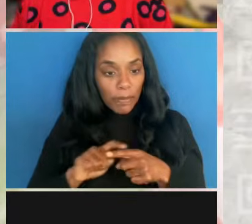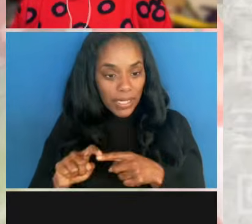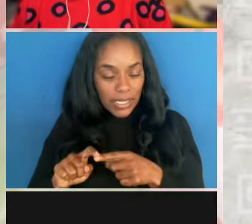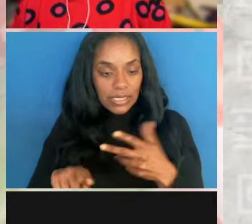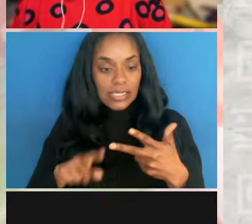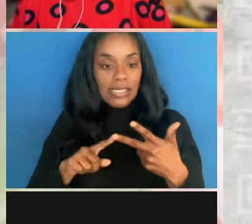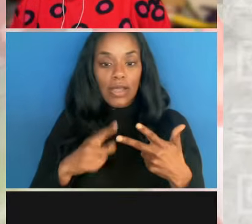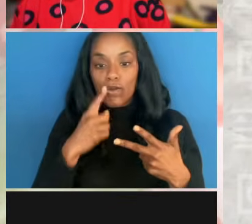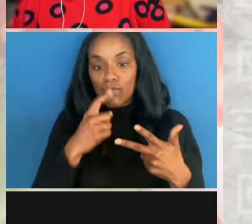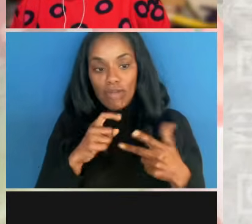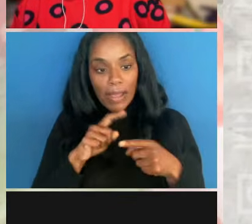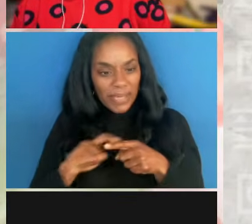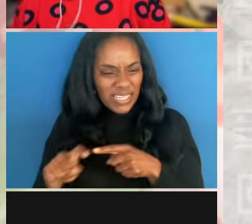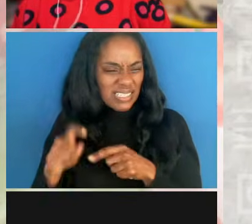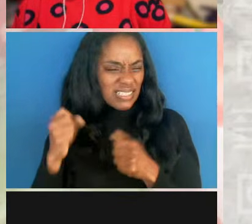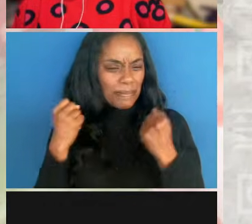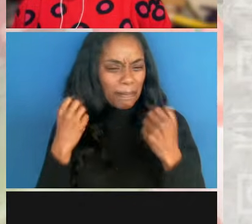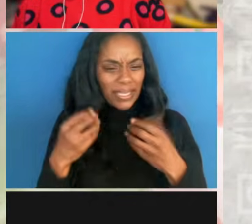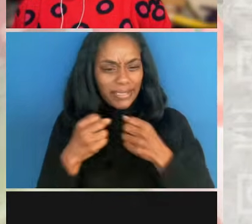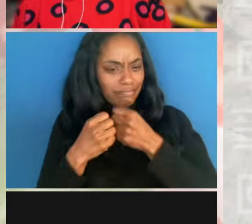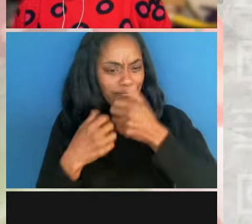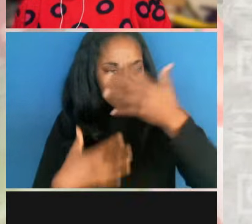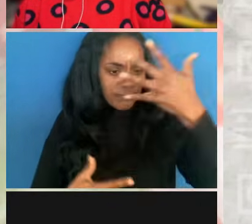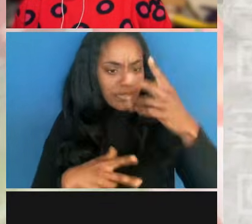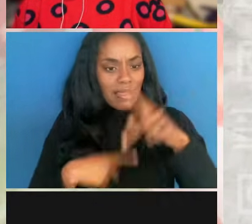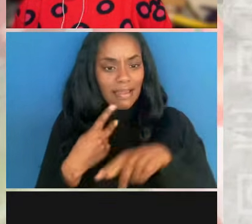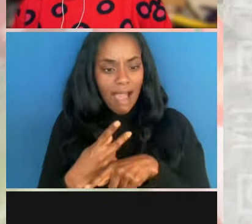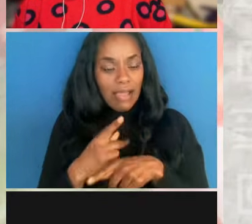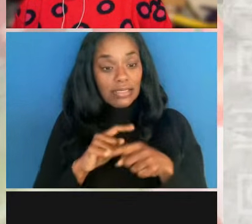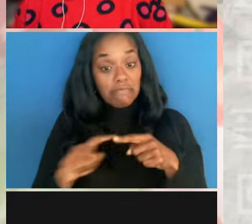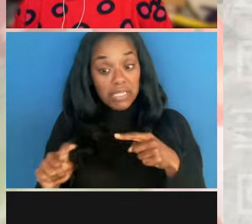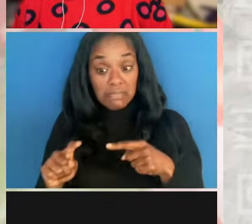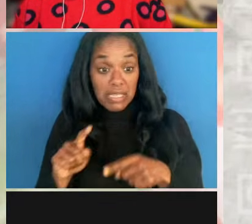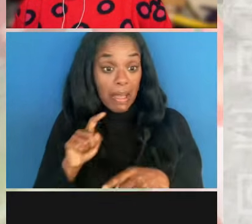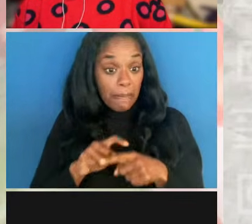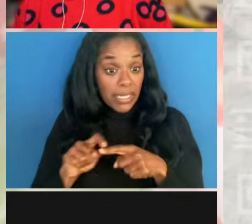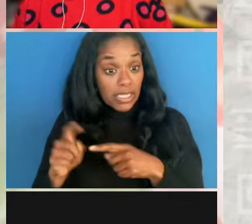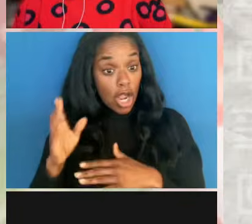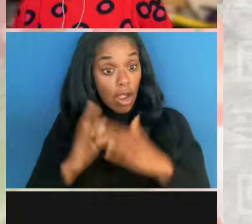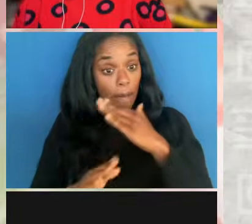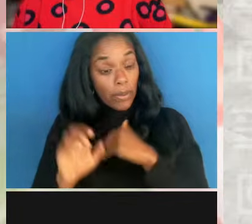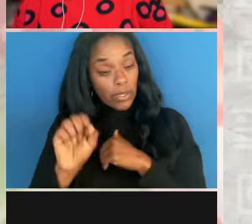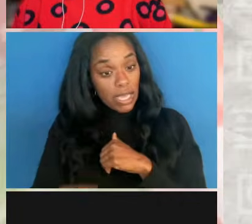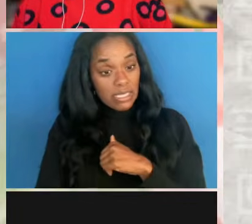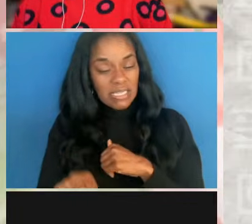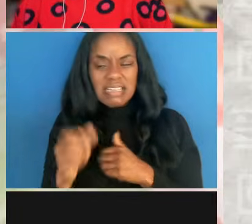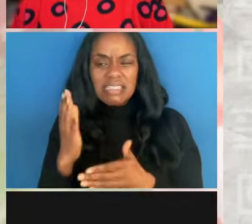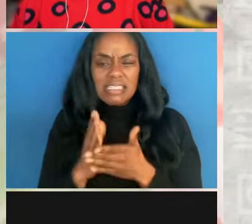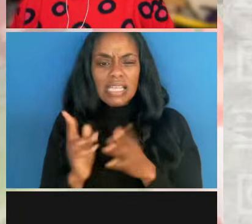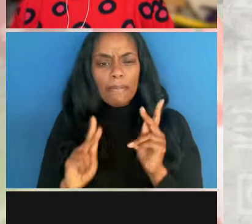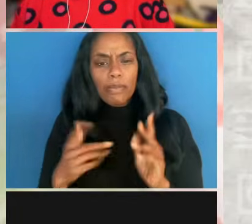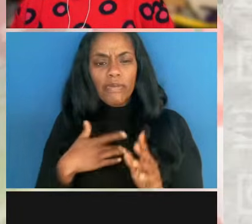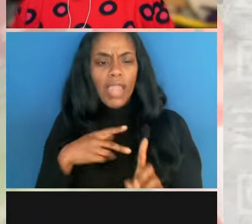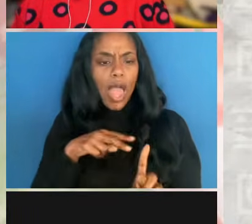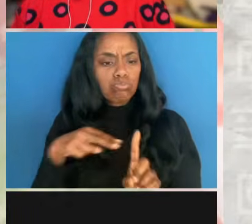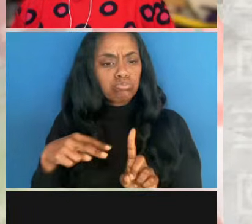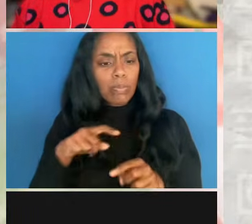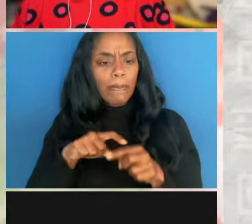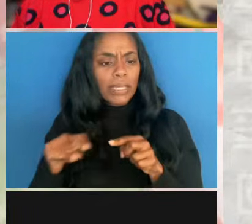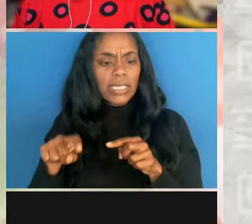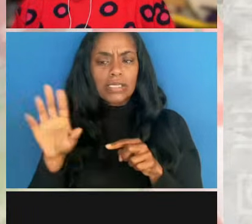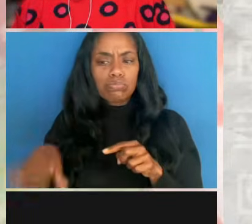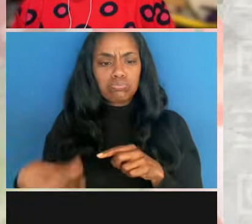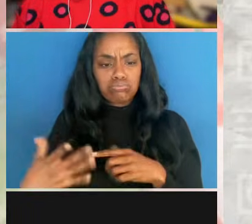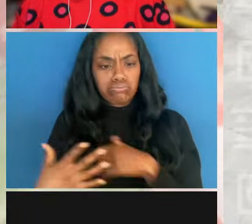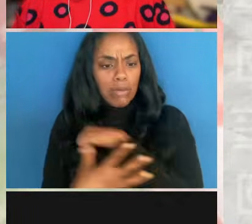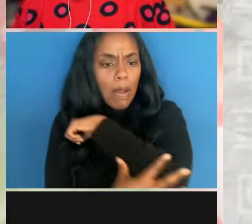of beans. And beans are humble. And for some people, they see beans as a poverty food. But I think that